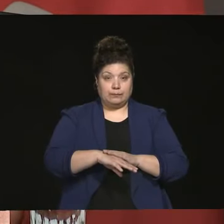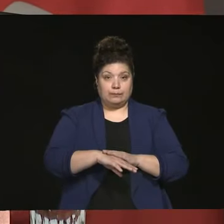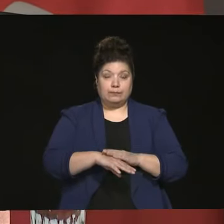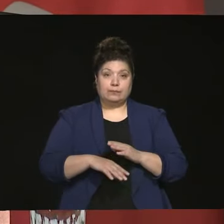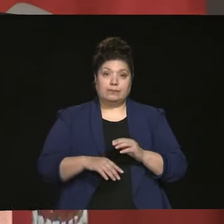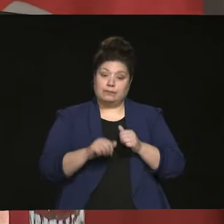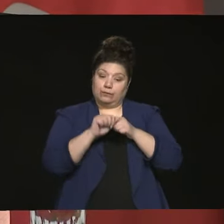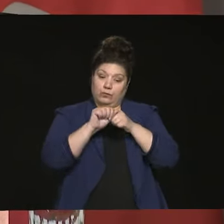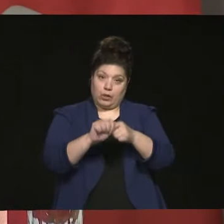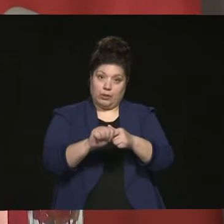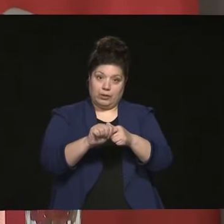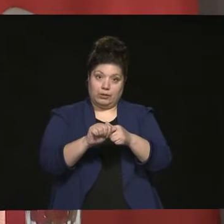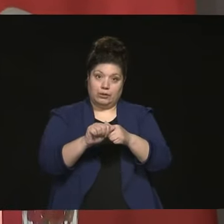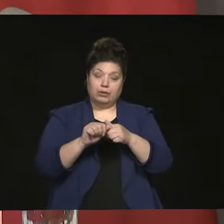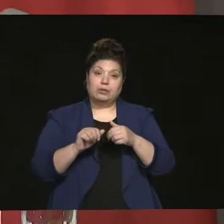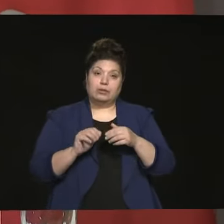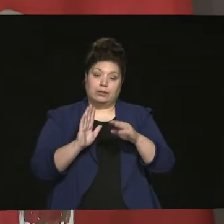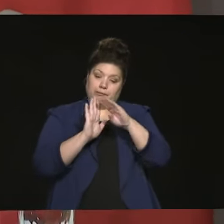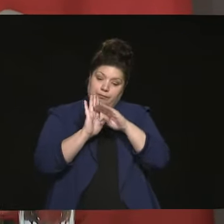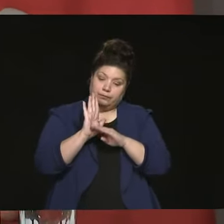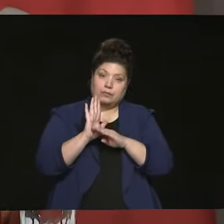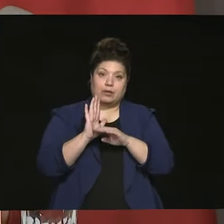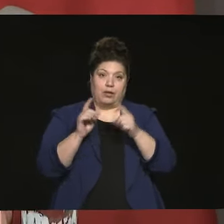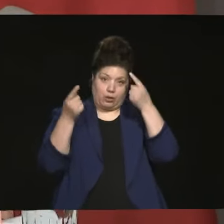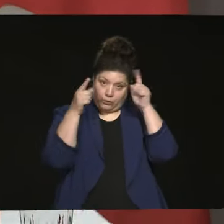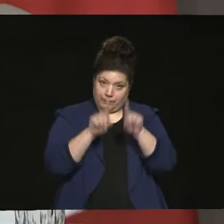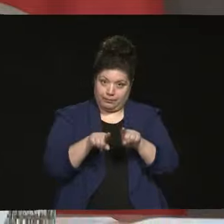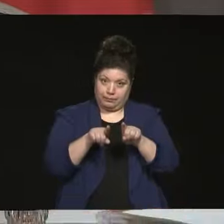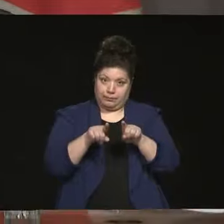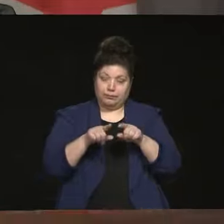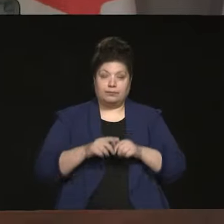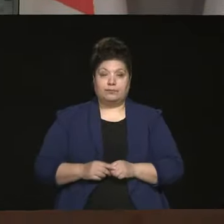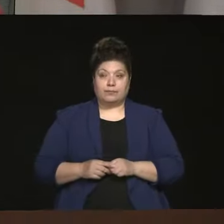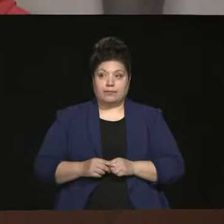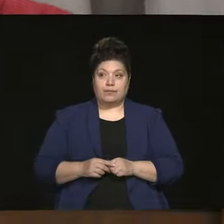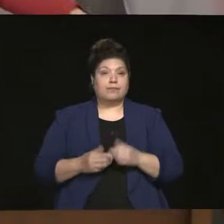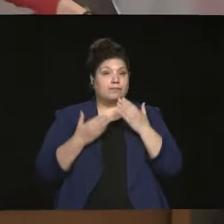respecting our international agreements. Thank you. This is the end of the press conference for today. Thank you.